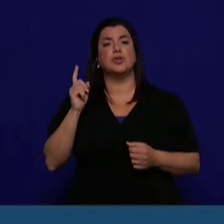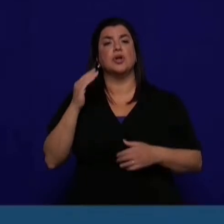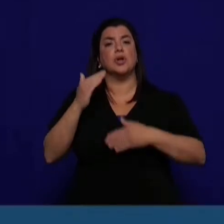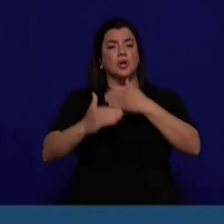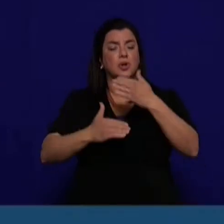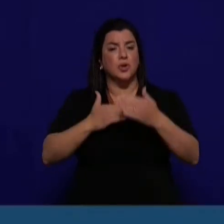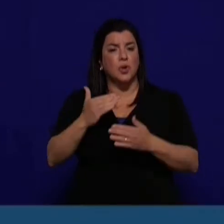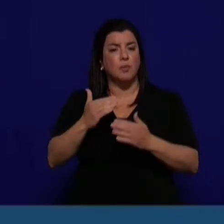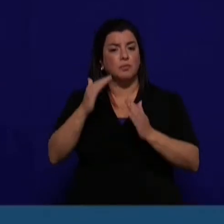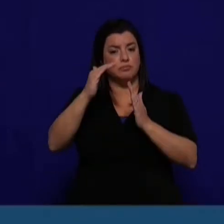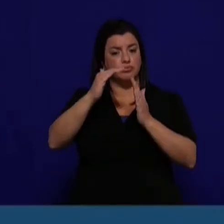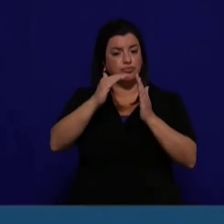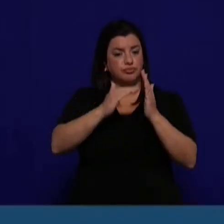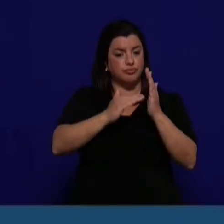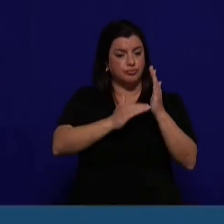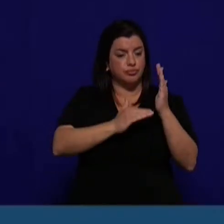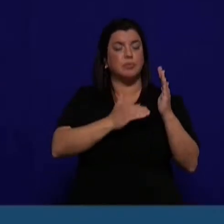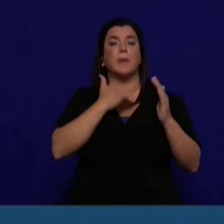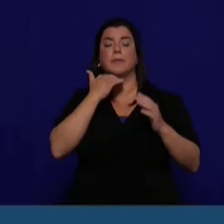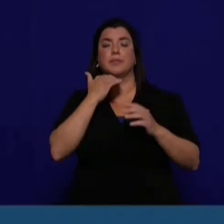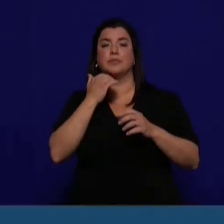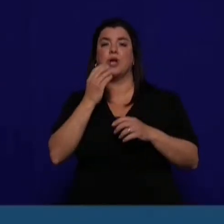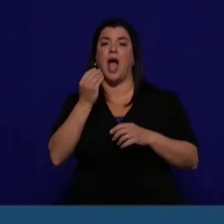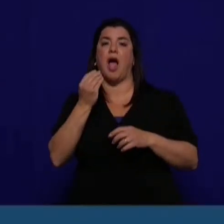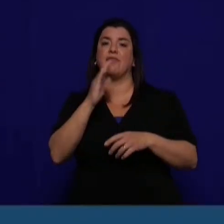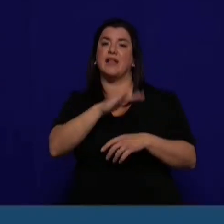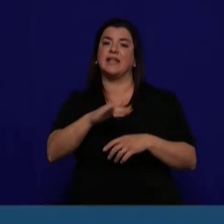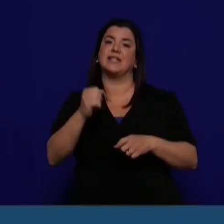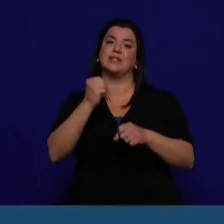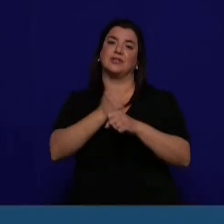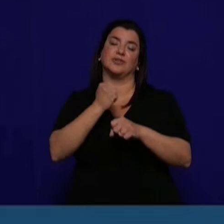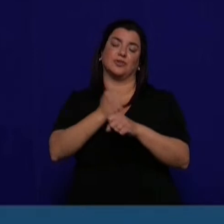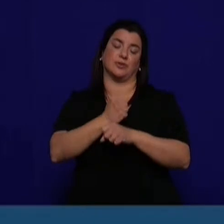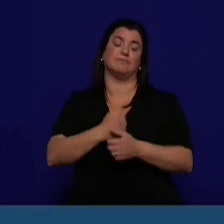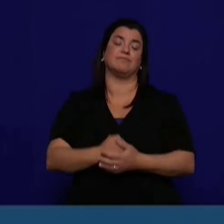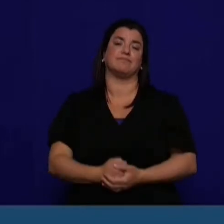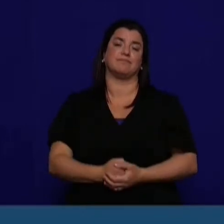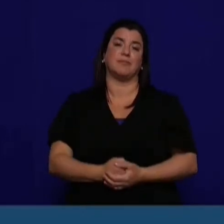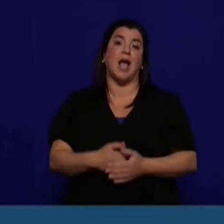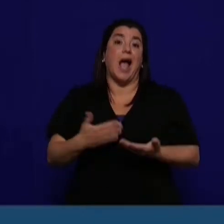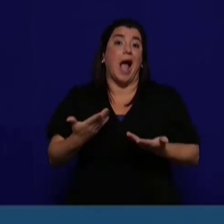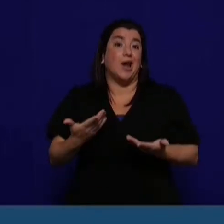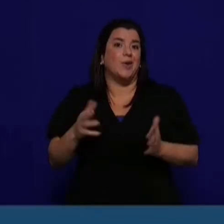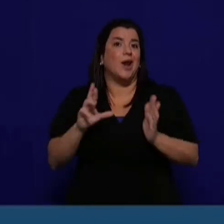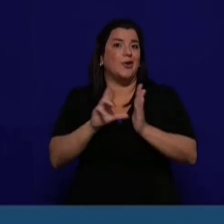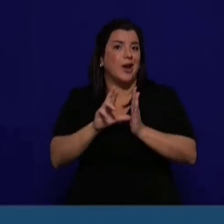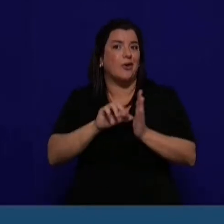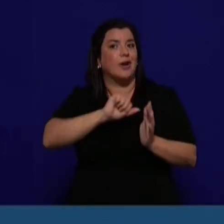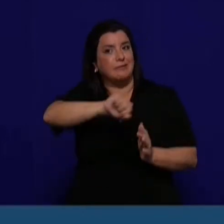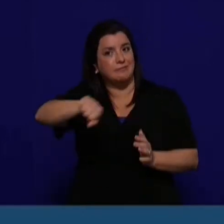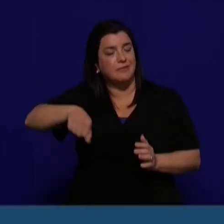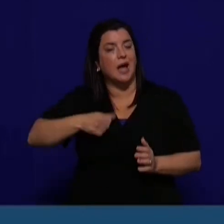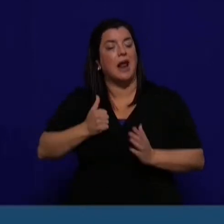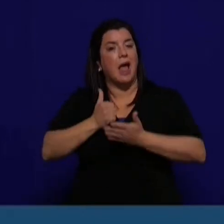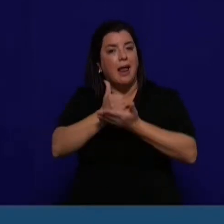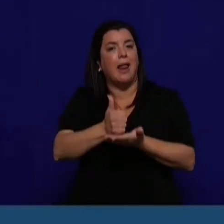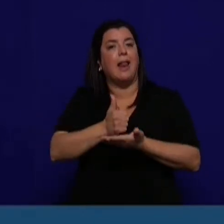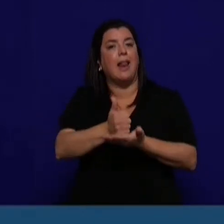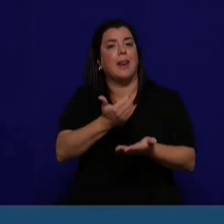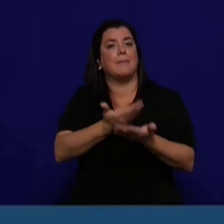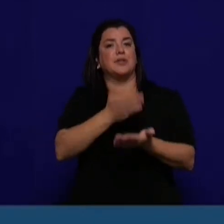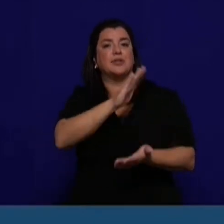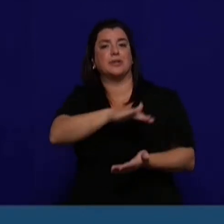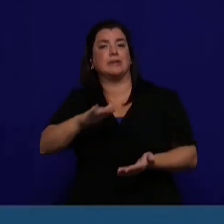noqqas li huwa relatat ma' dawn il-preventive measures li għandna fil-post. U jalla nibqgħu sejrinek